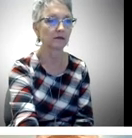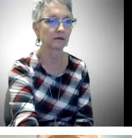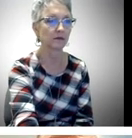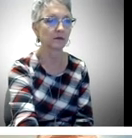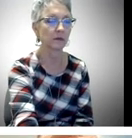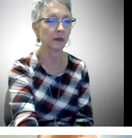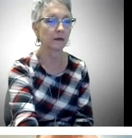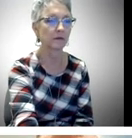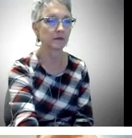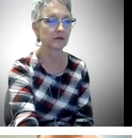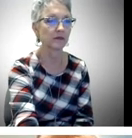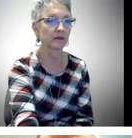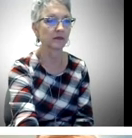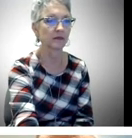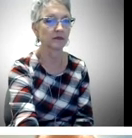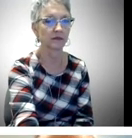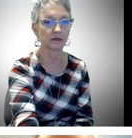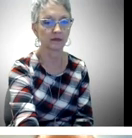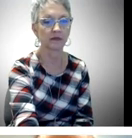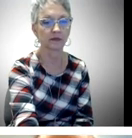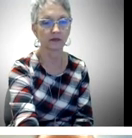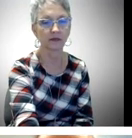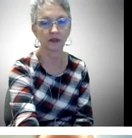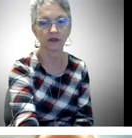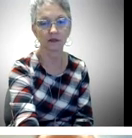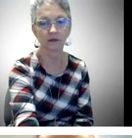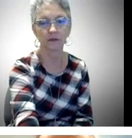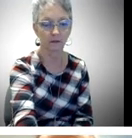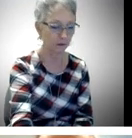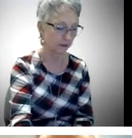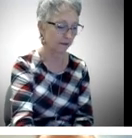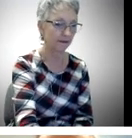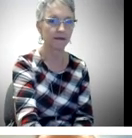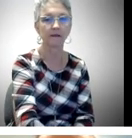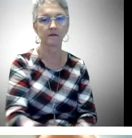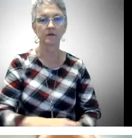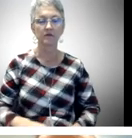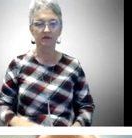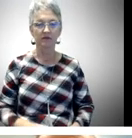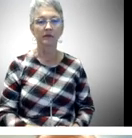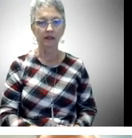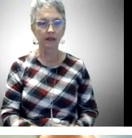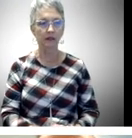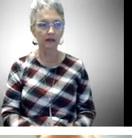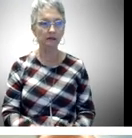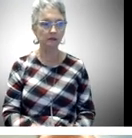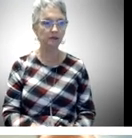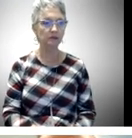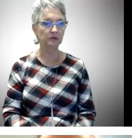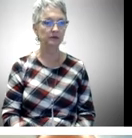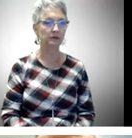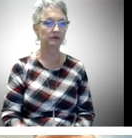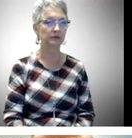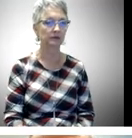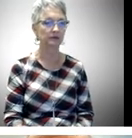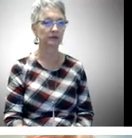necessary. But the reality is it formalizes it. And so it gives you the right, I